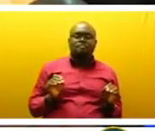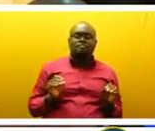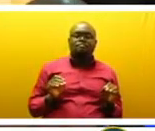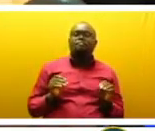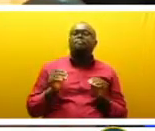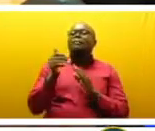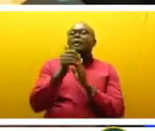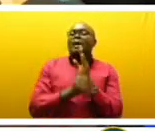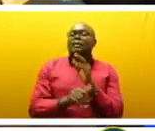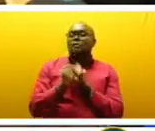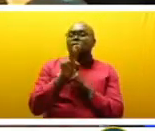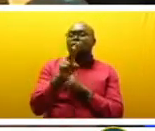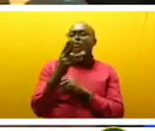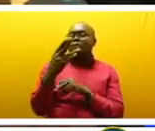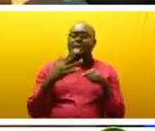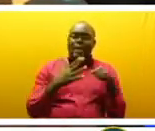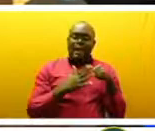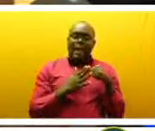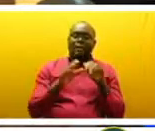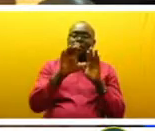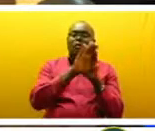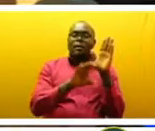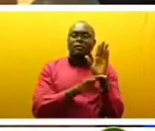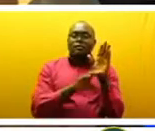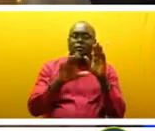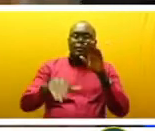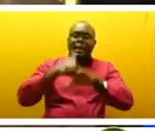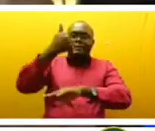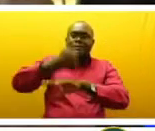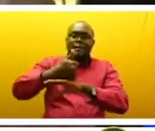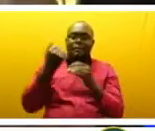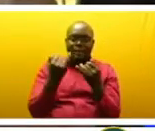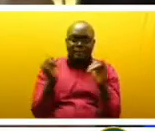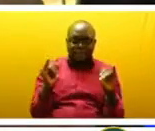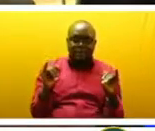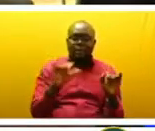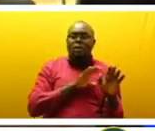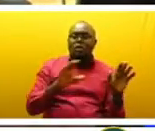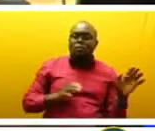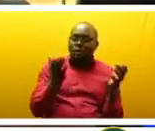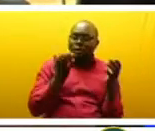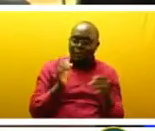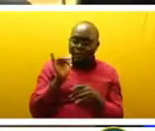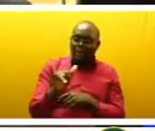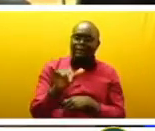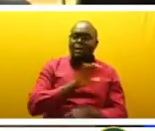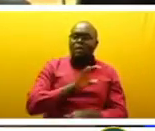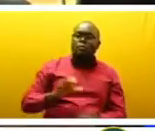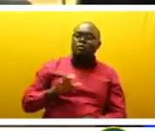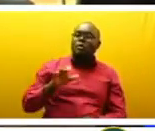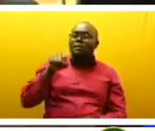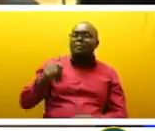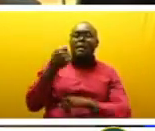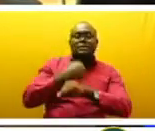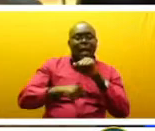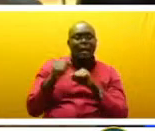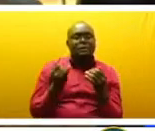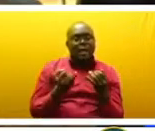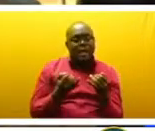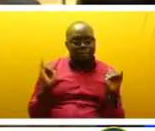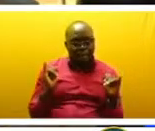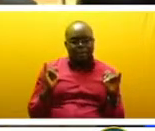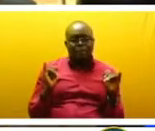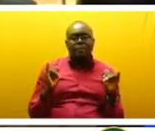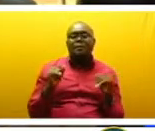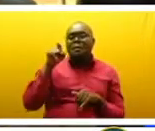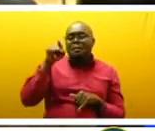Article 249 of the Constitution, it establishes independent commissions, and it requires that these commissioners act independently, and they should